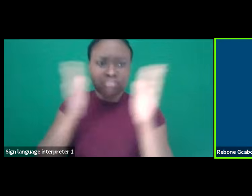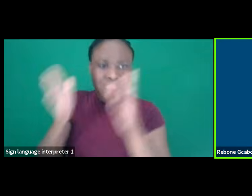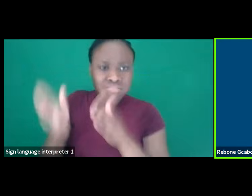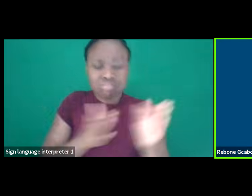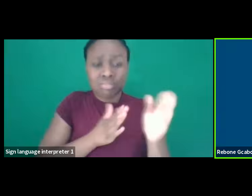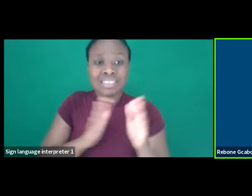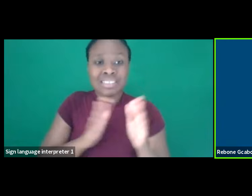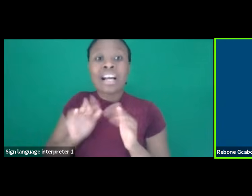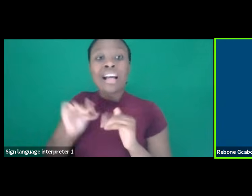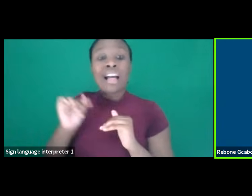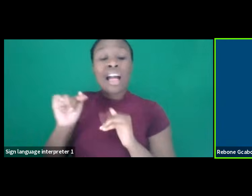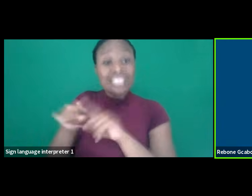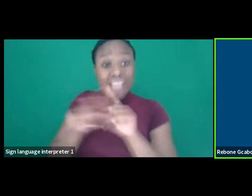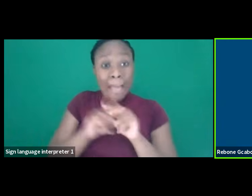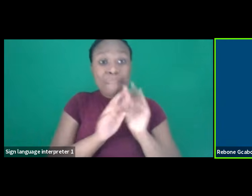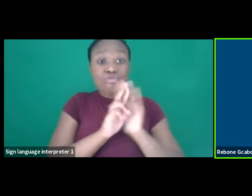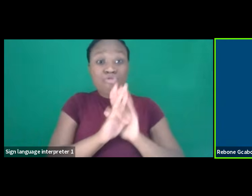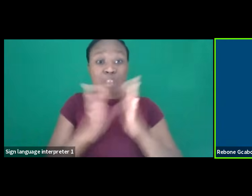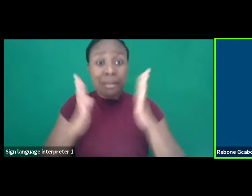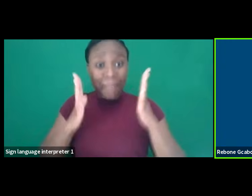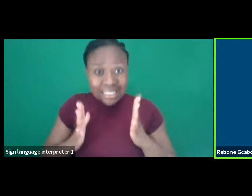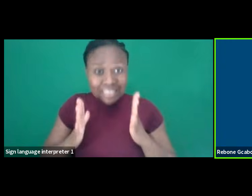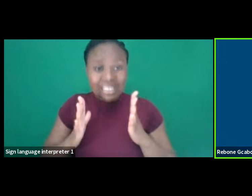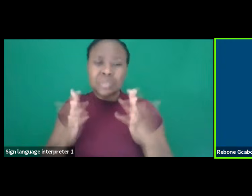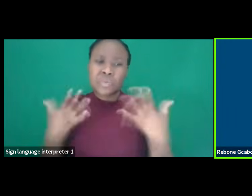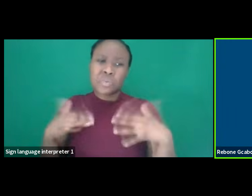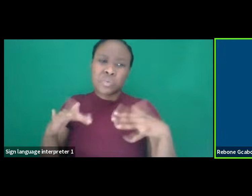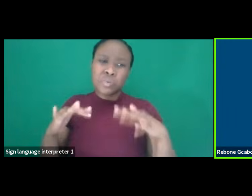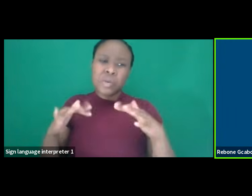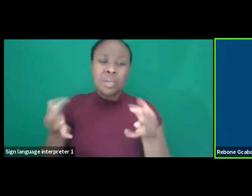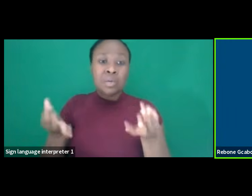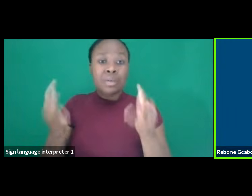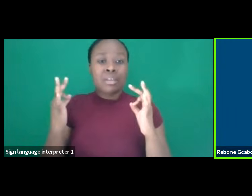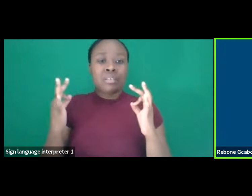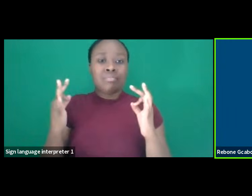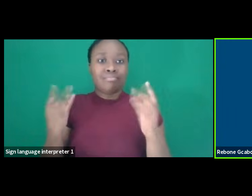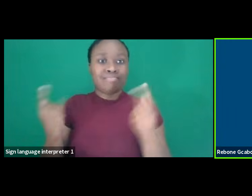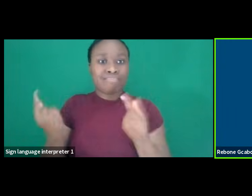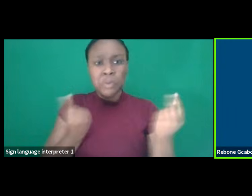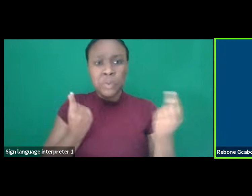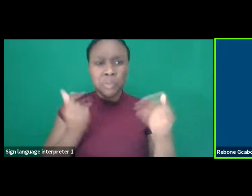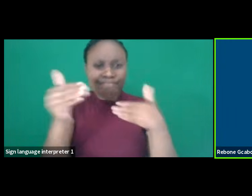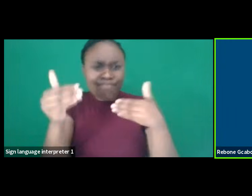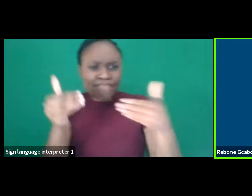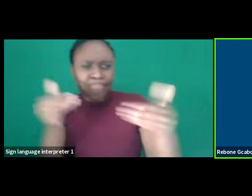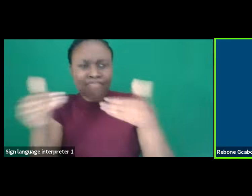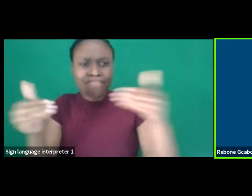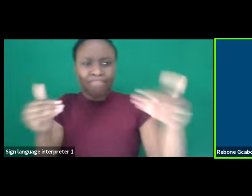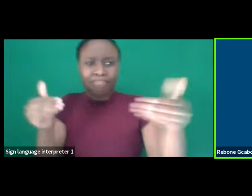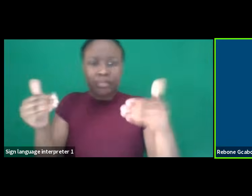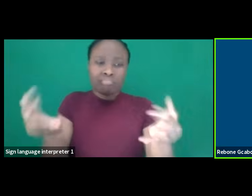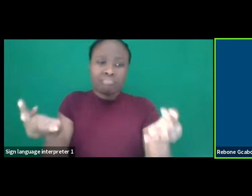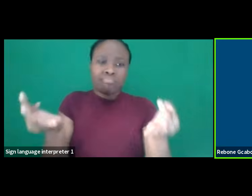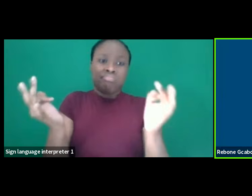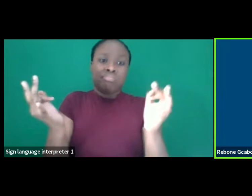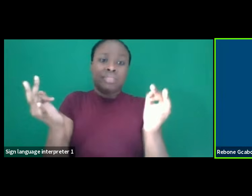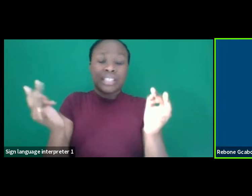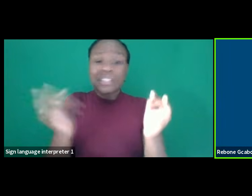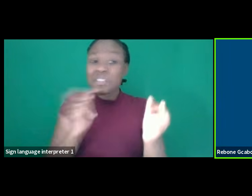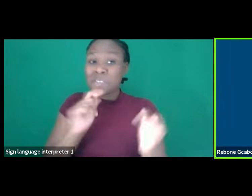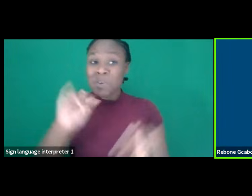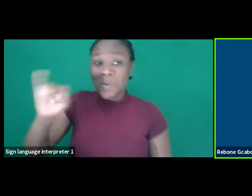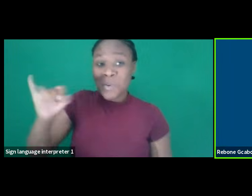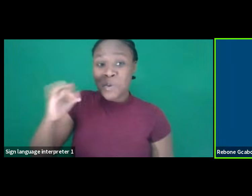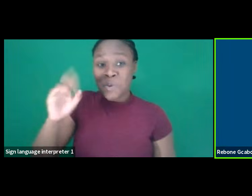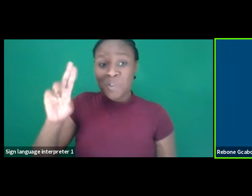center ambassadors, have done a sterling work in putting this together. I must say, Justin was having a fun